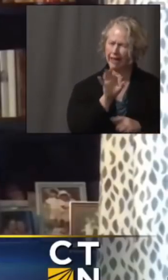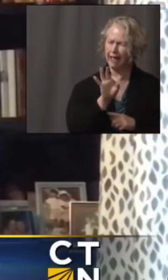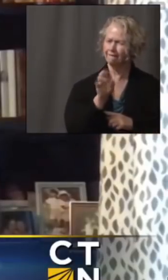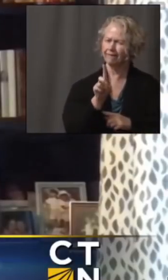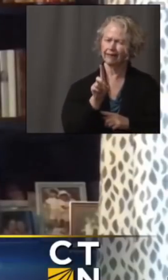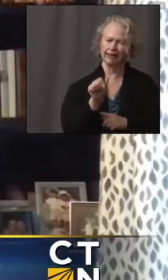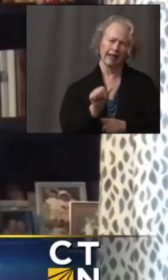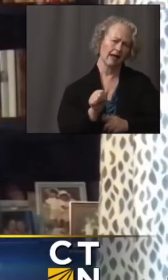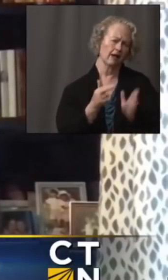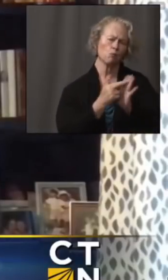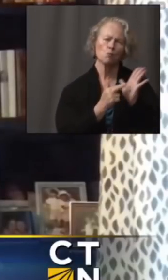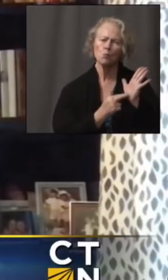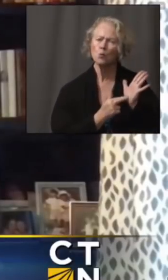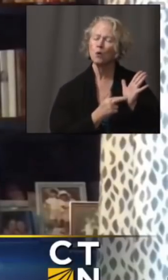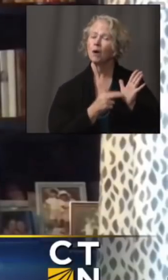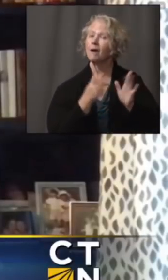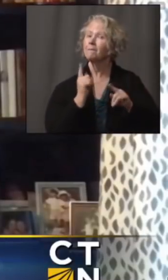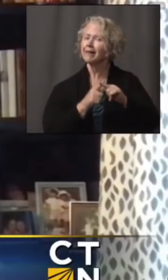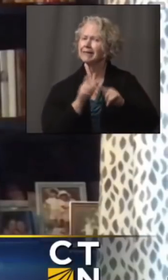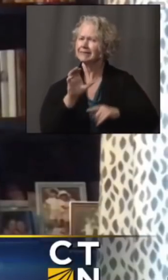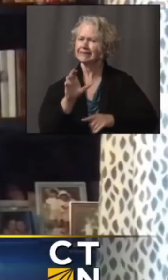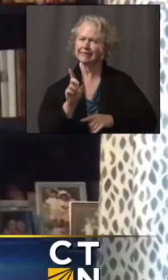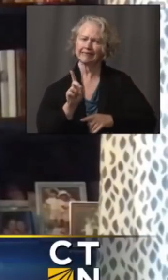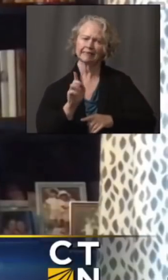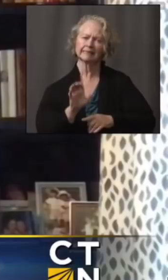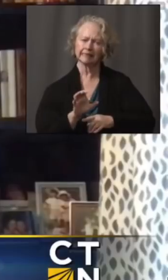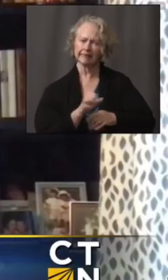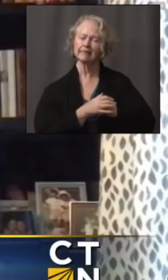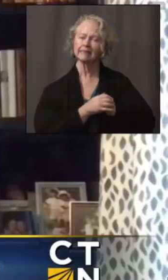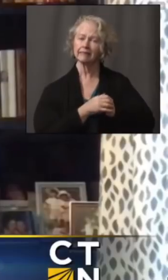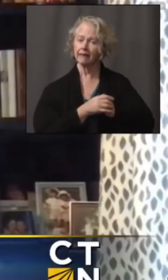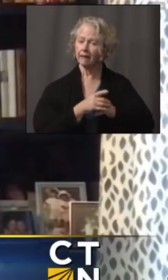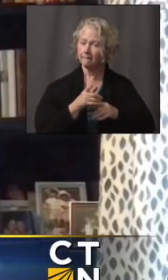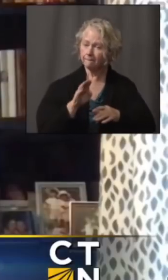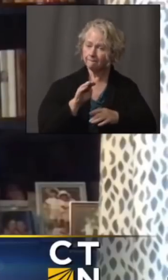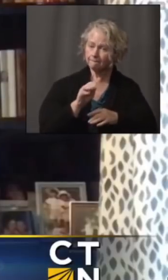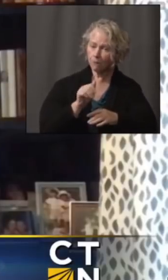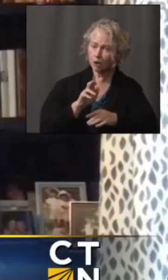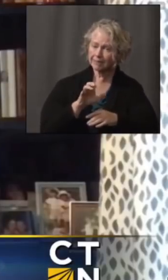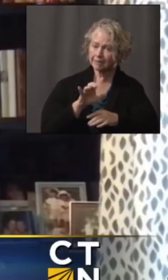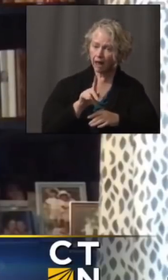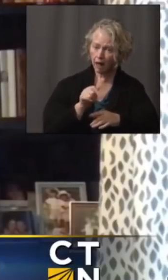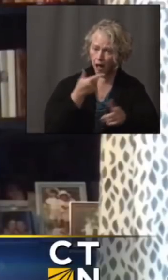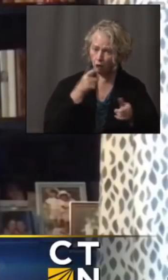process, as well as CDC. But do you agree with that, Marcella?